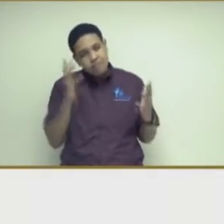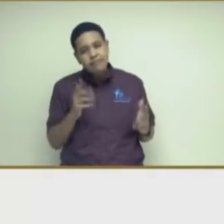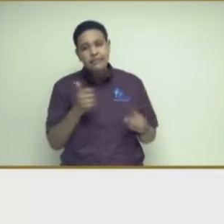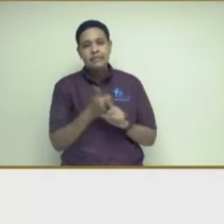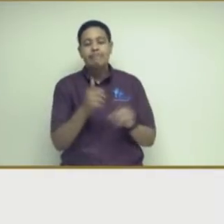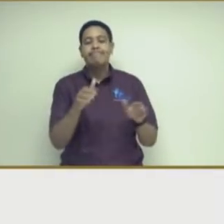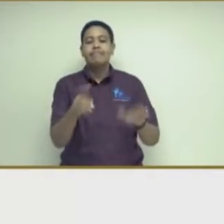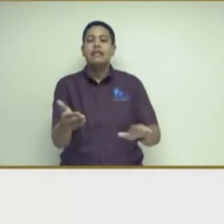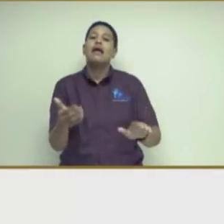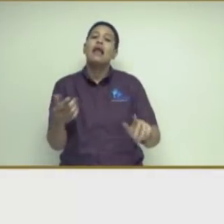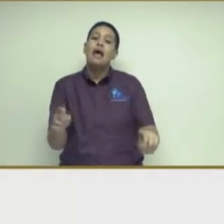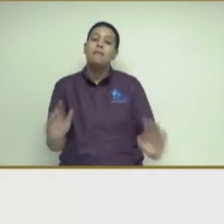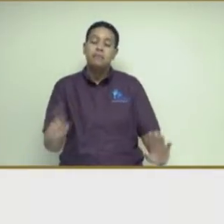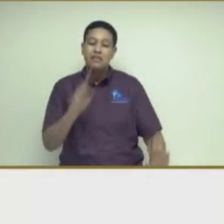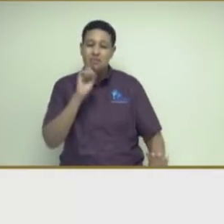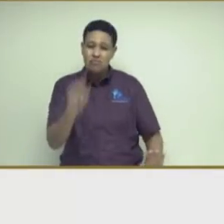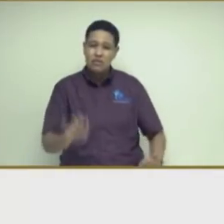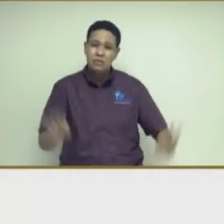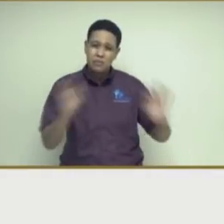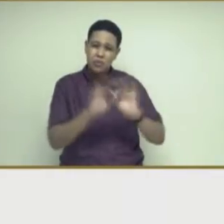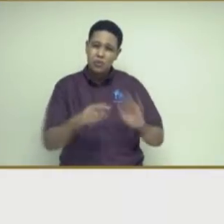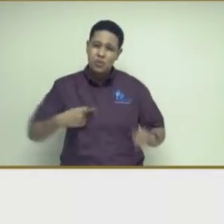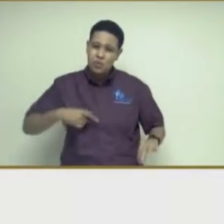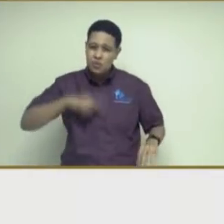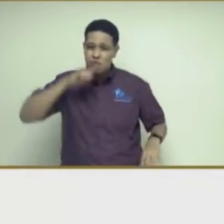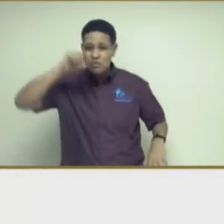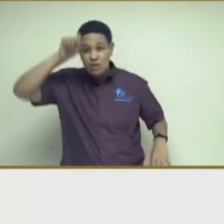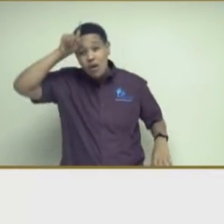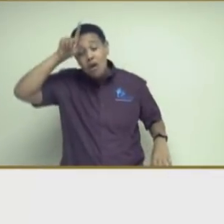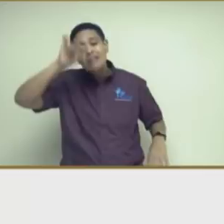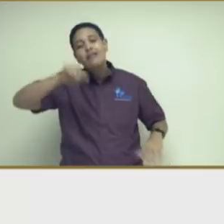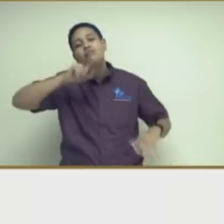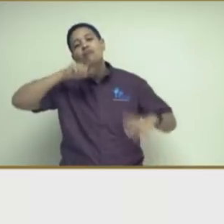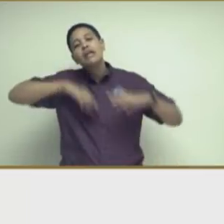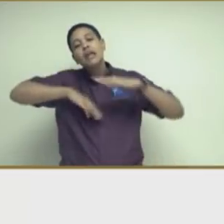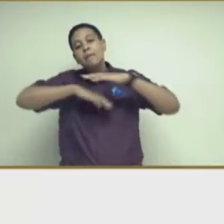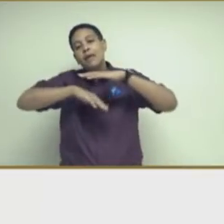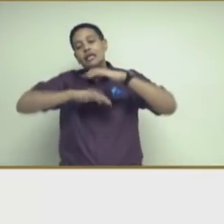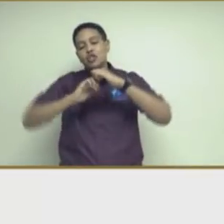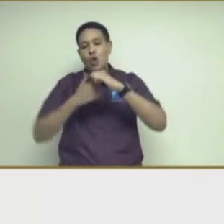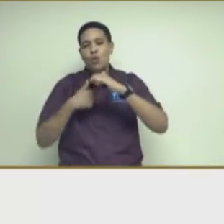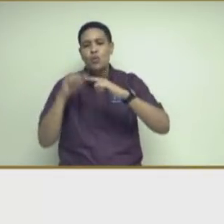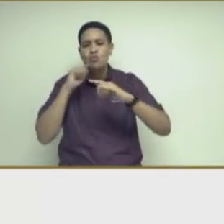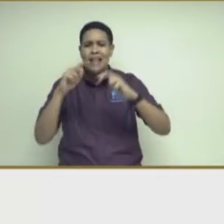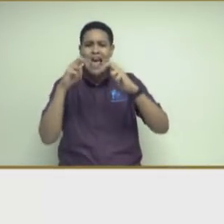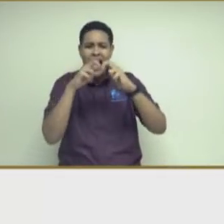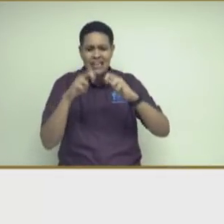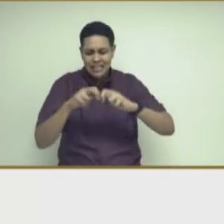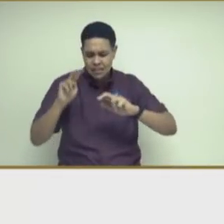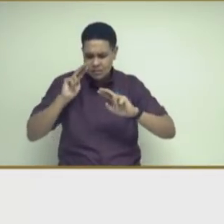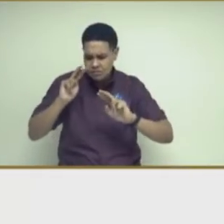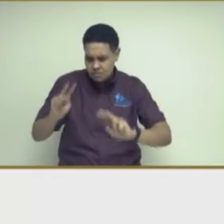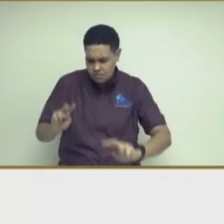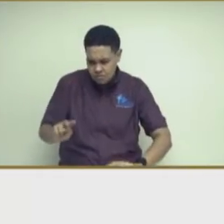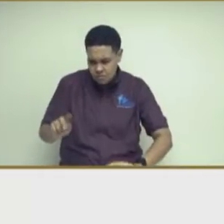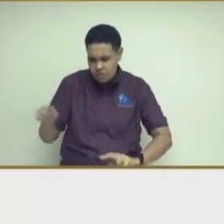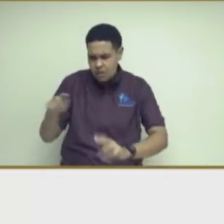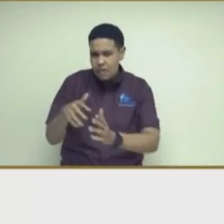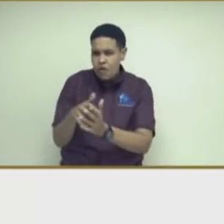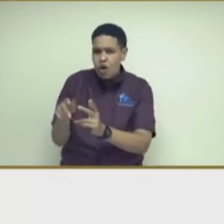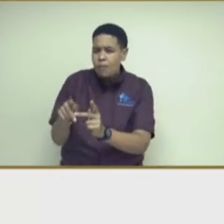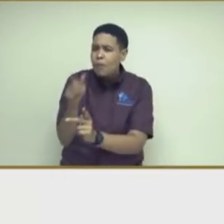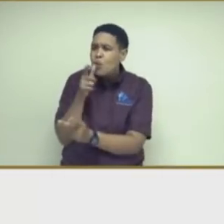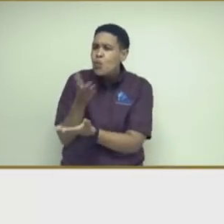demise. And it's so important that we understand that's the basis on which we assess who are those vulnerable